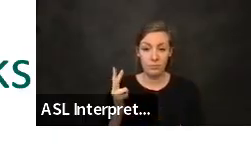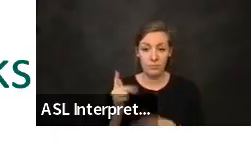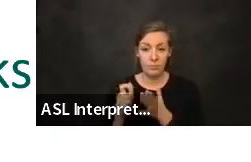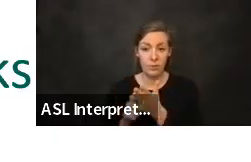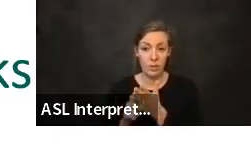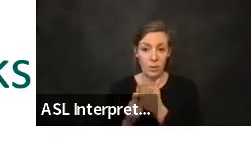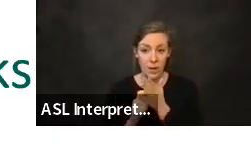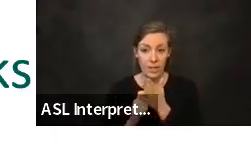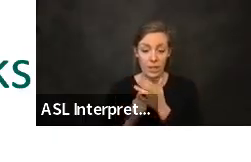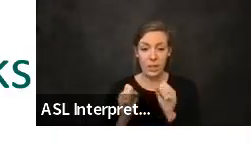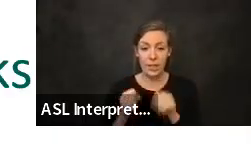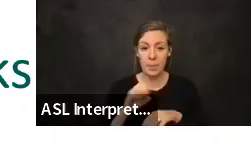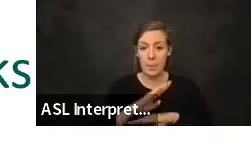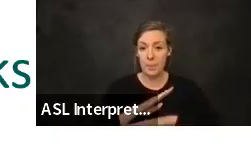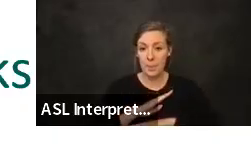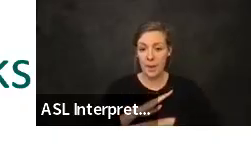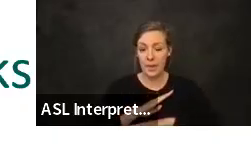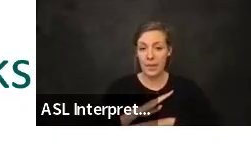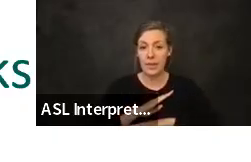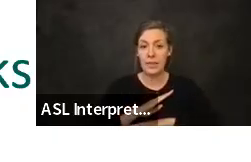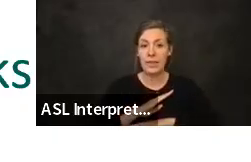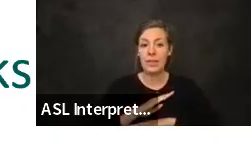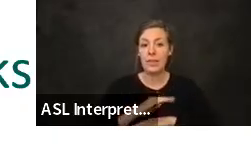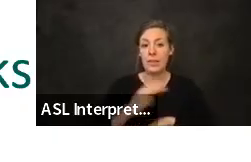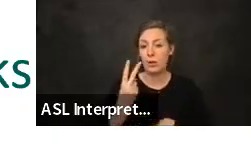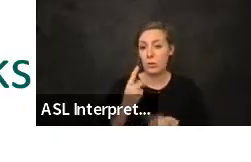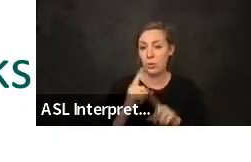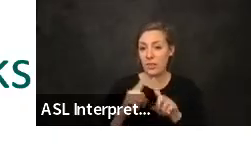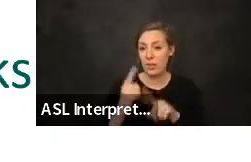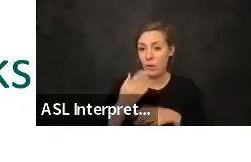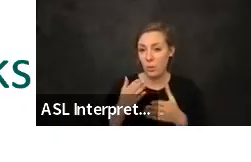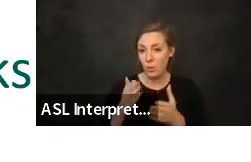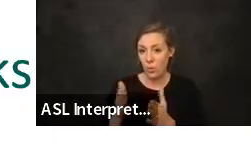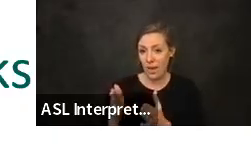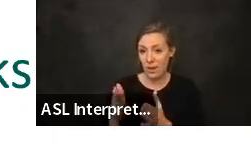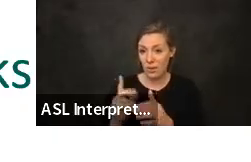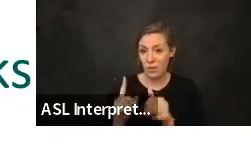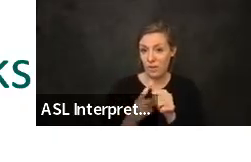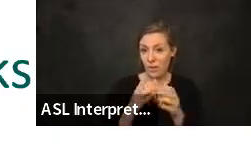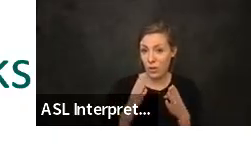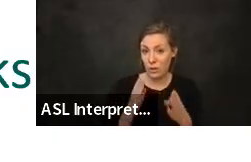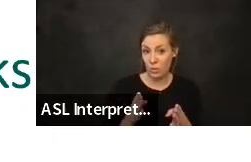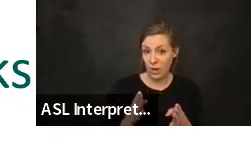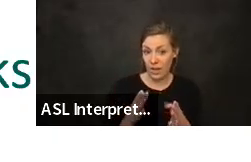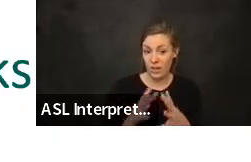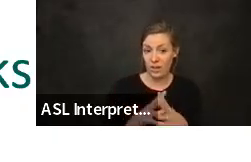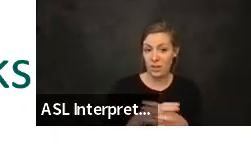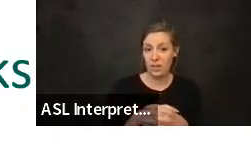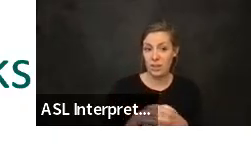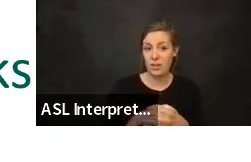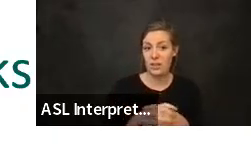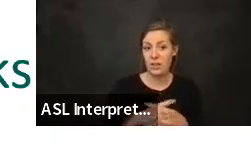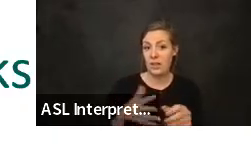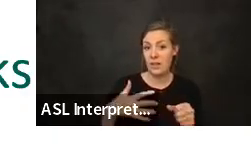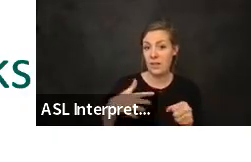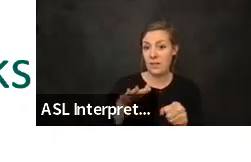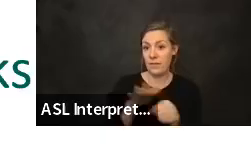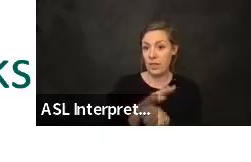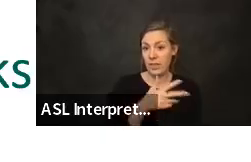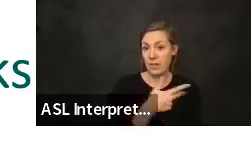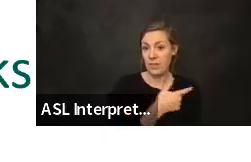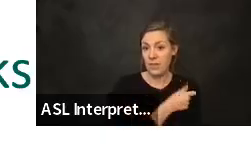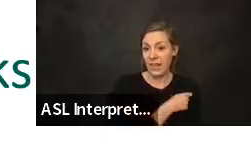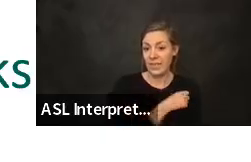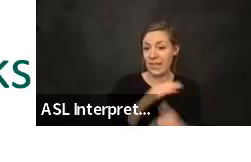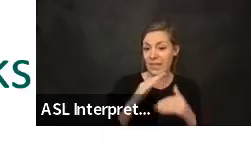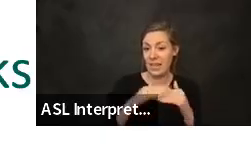be met in 2 different ways. So the first way we'll look at is fully vaccinating at